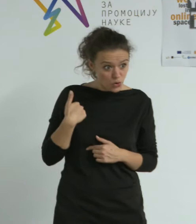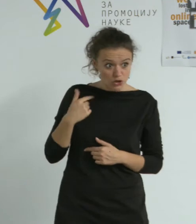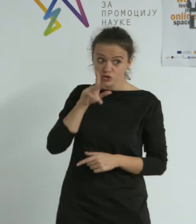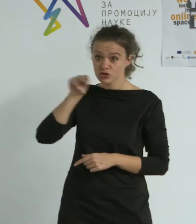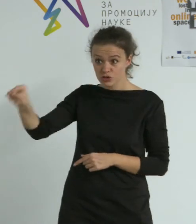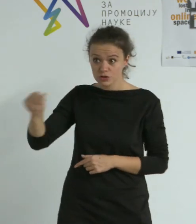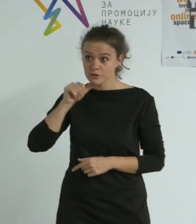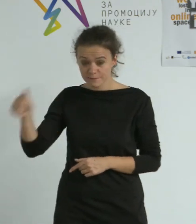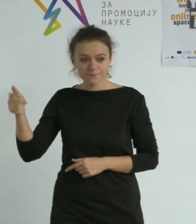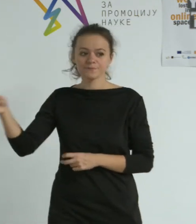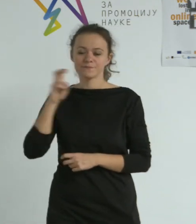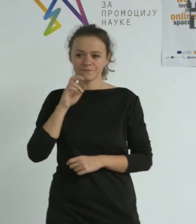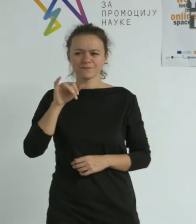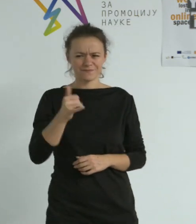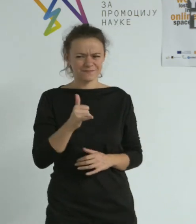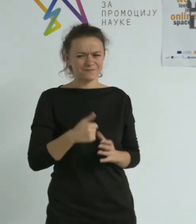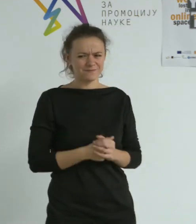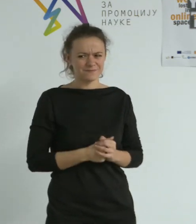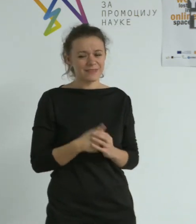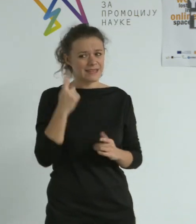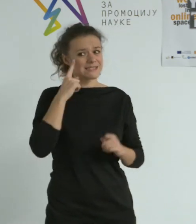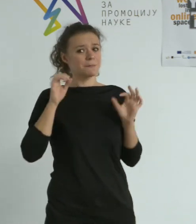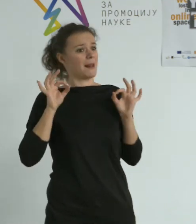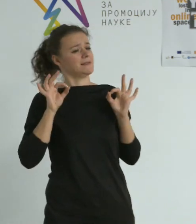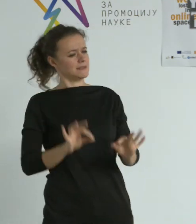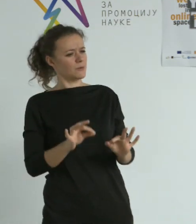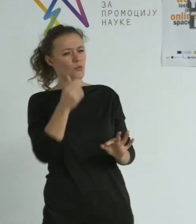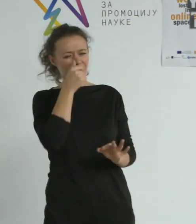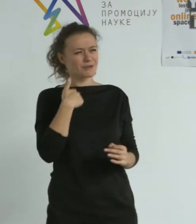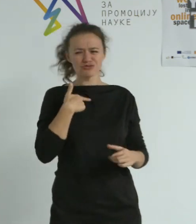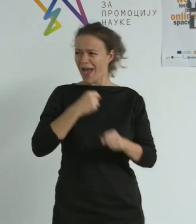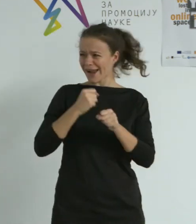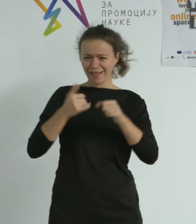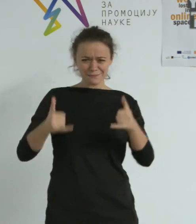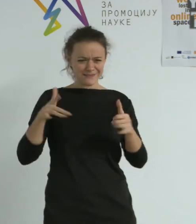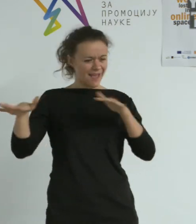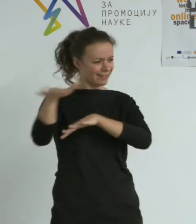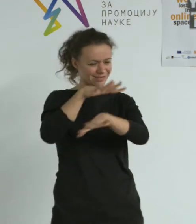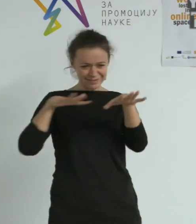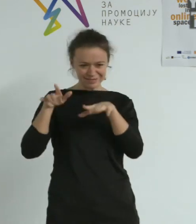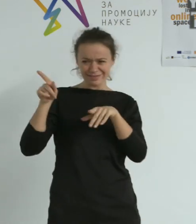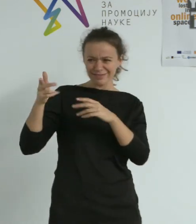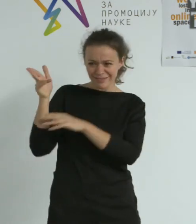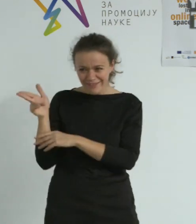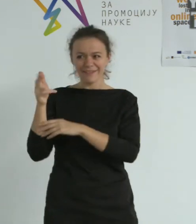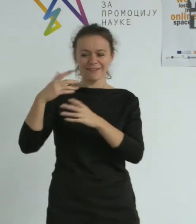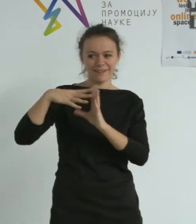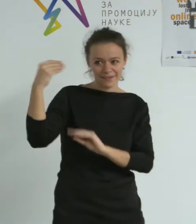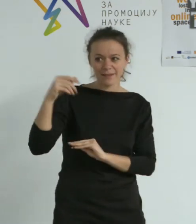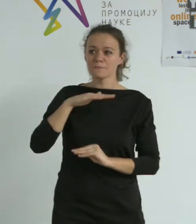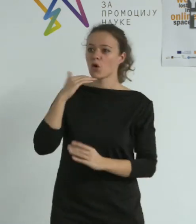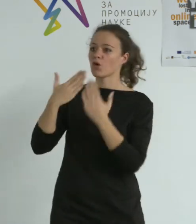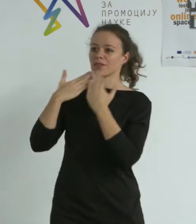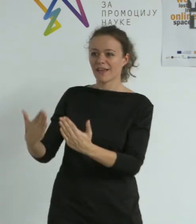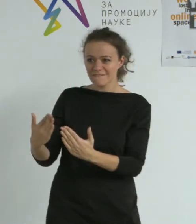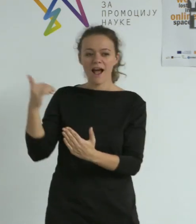Yes? Okay, cool. I wasn't quite sure what I was doing. Okay, I'm very thankful